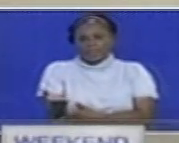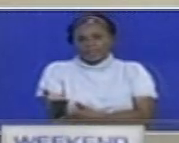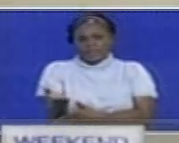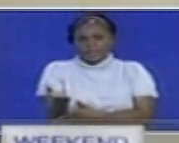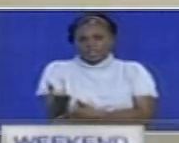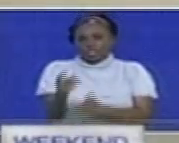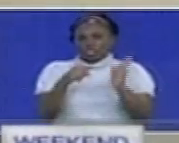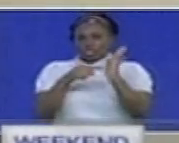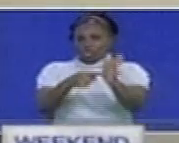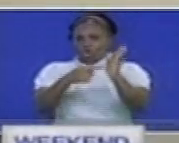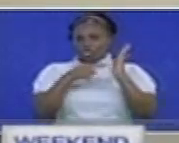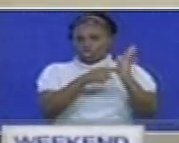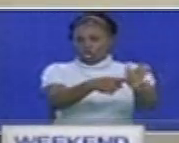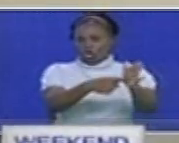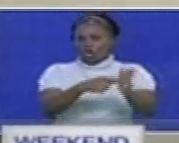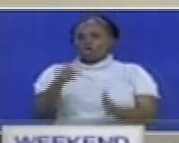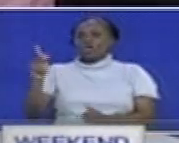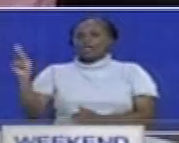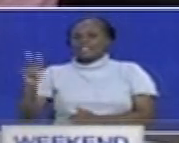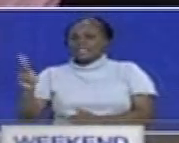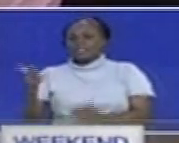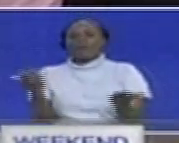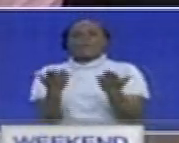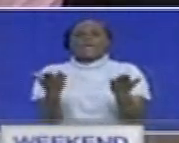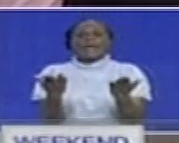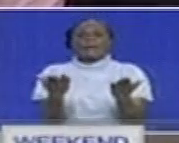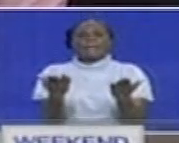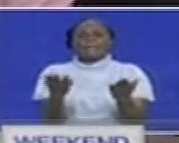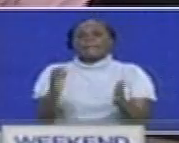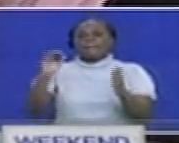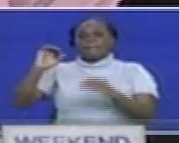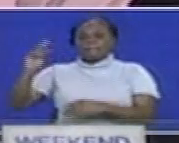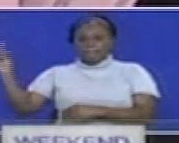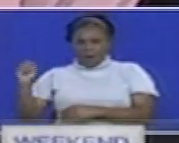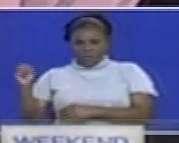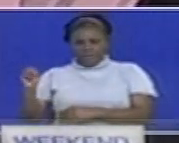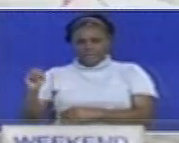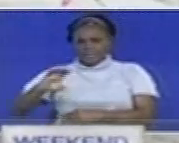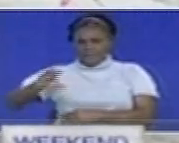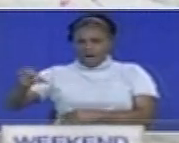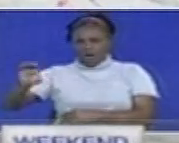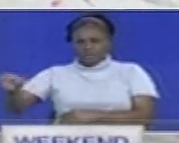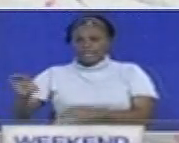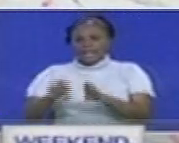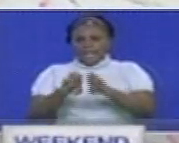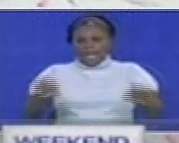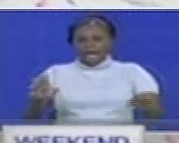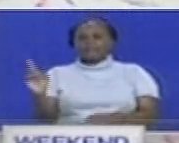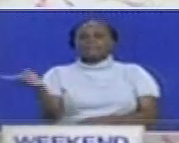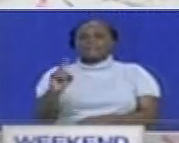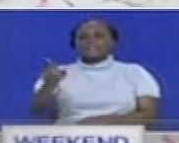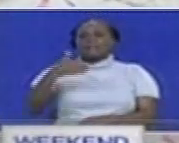pinpoint where the Techno City is. In Makueni, the county lands minister says the map and